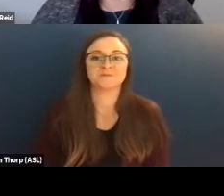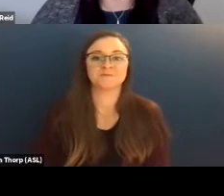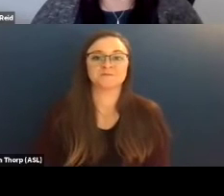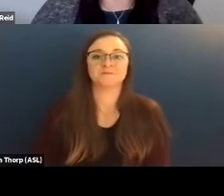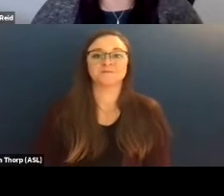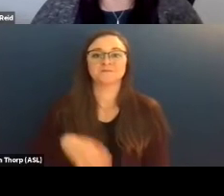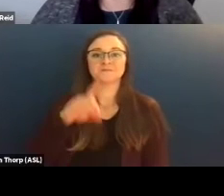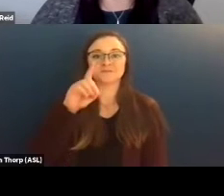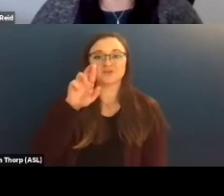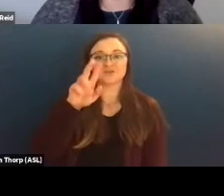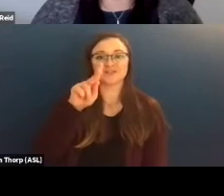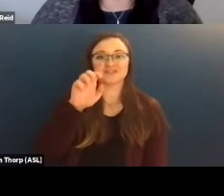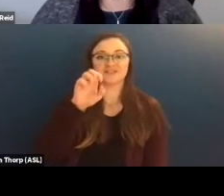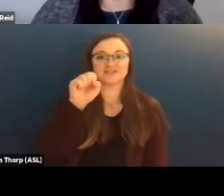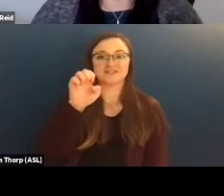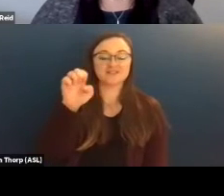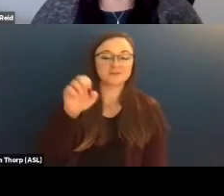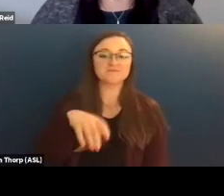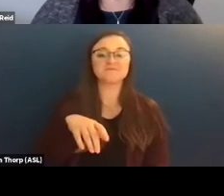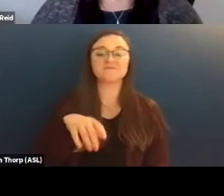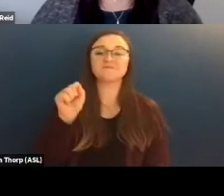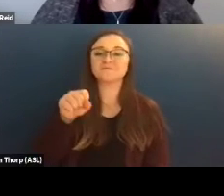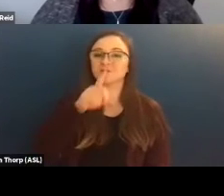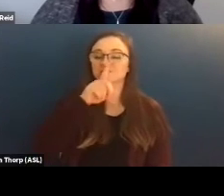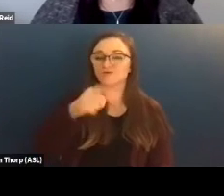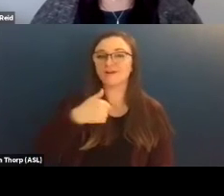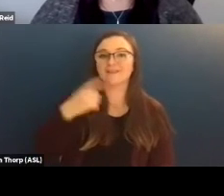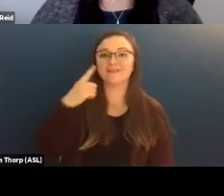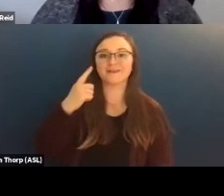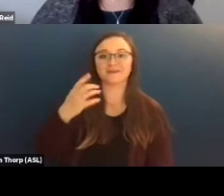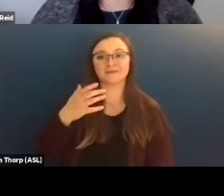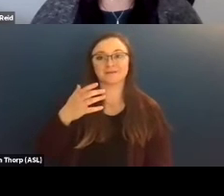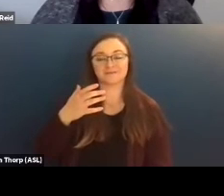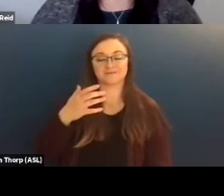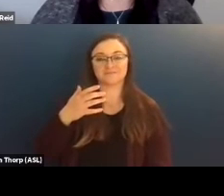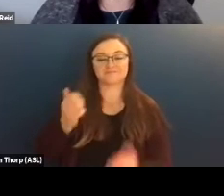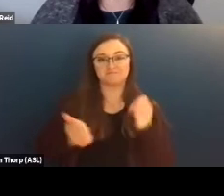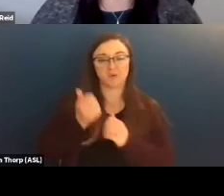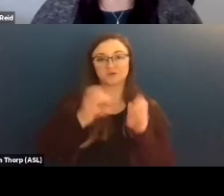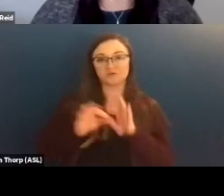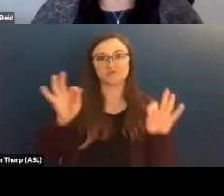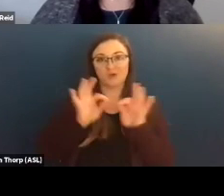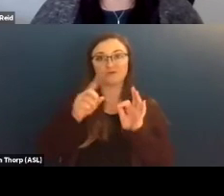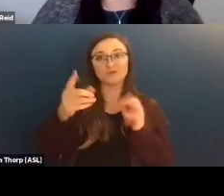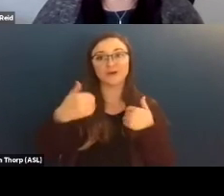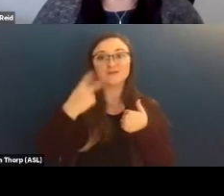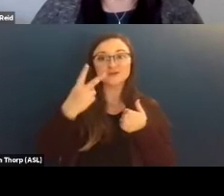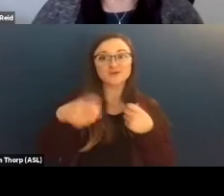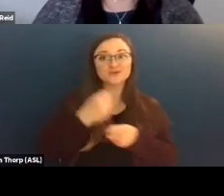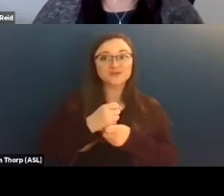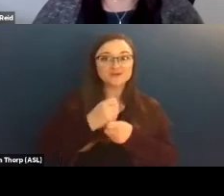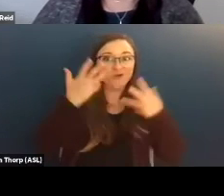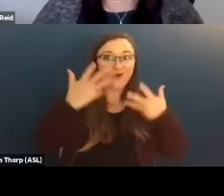Dr. Kissy? Sure. I think the main thing to know is that, you know, you have 2 years of college under your